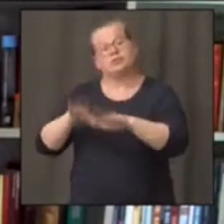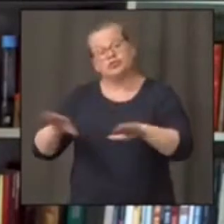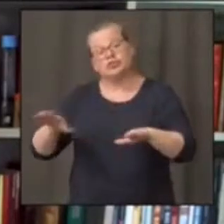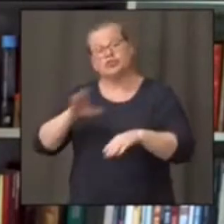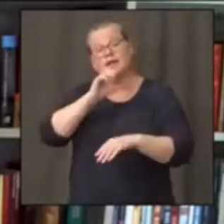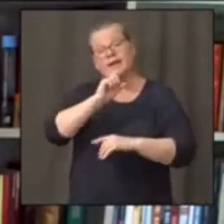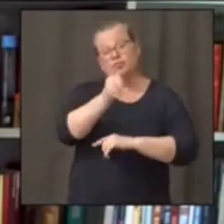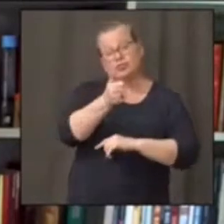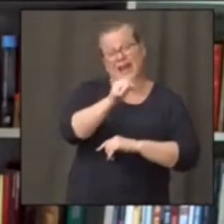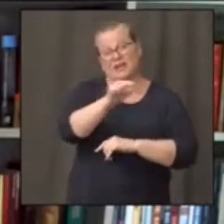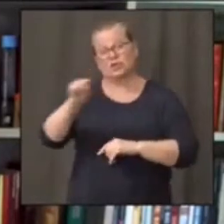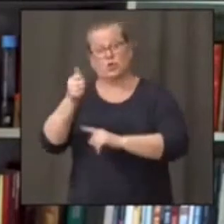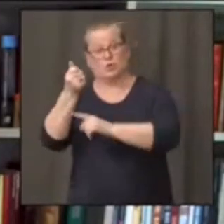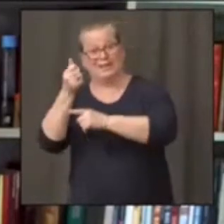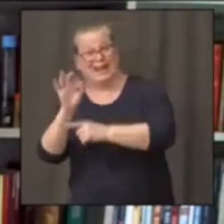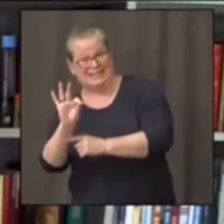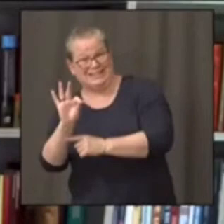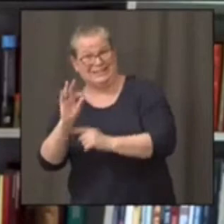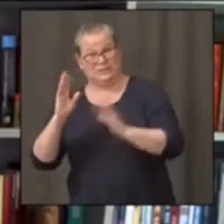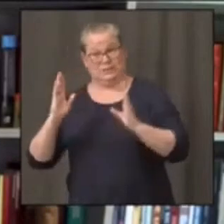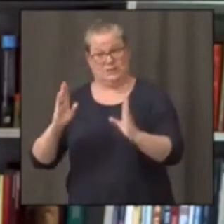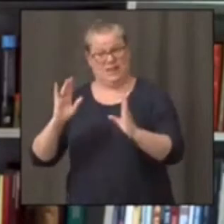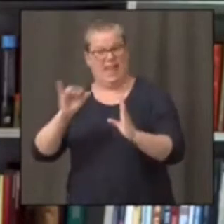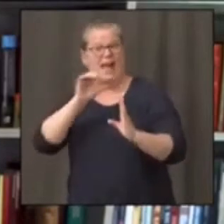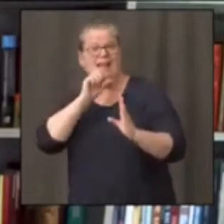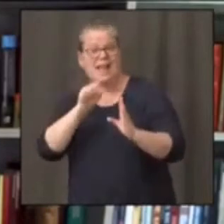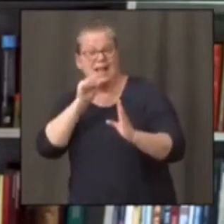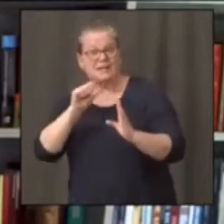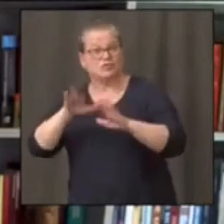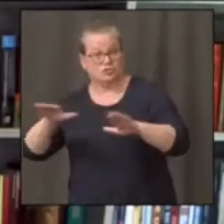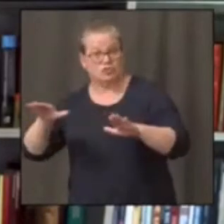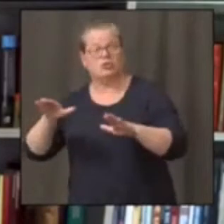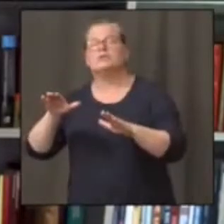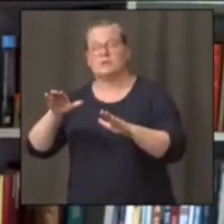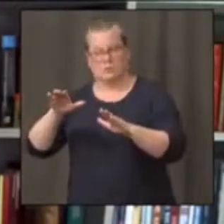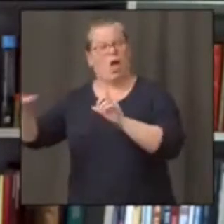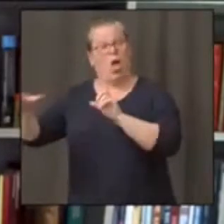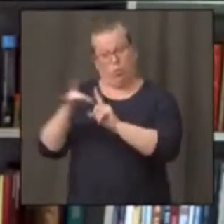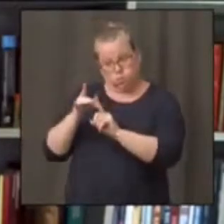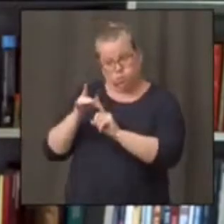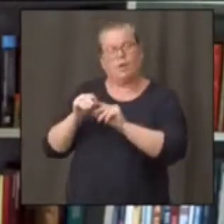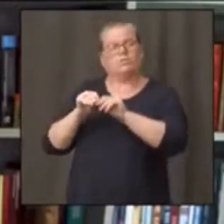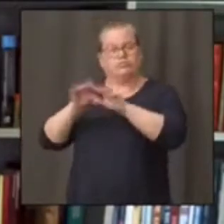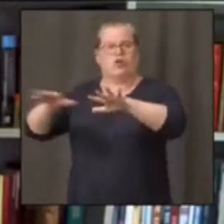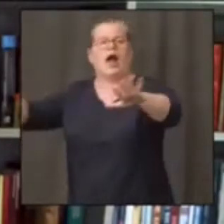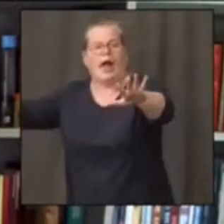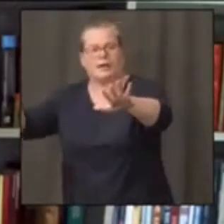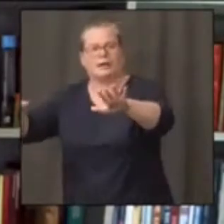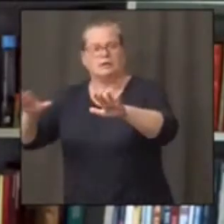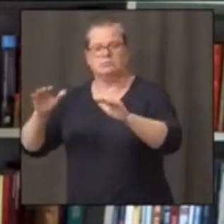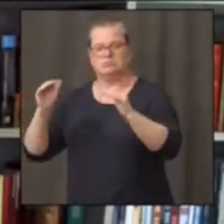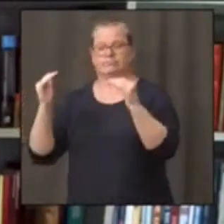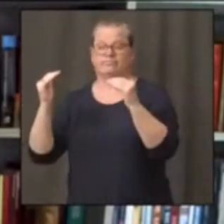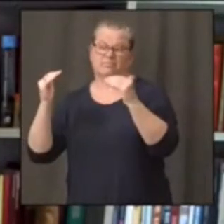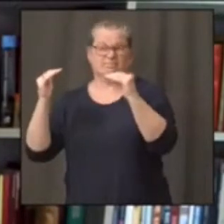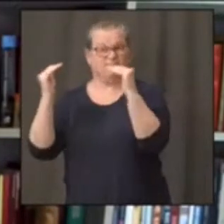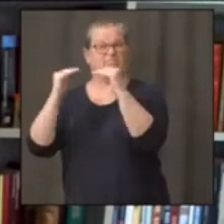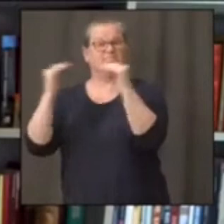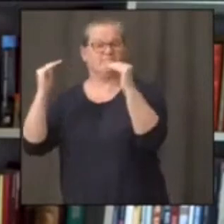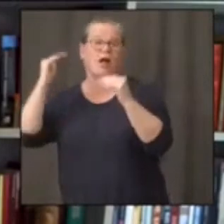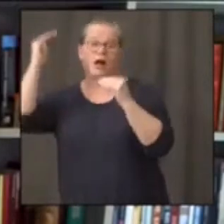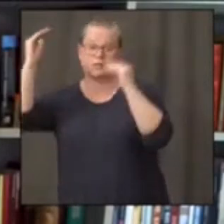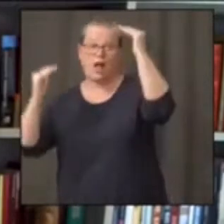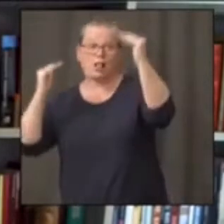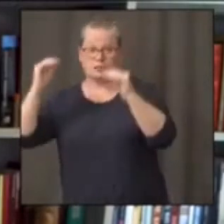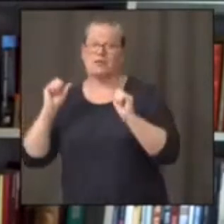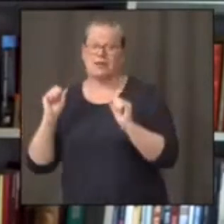age spread the virus just as high, and if not higher, than adults. And that makes it all the more